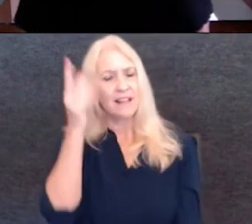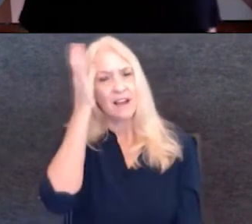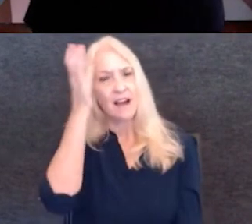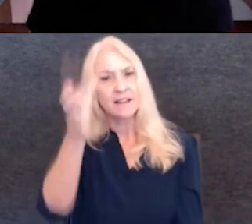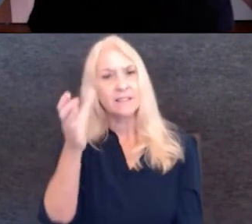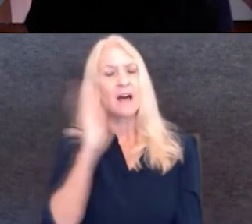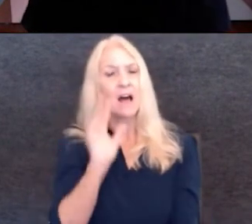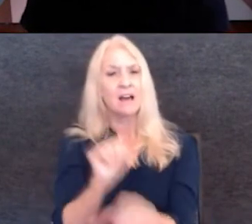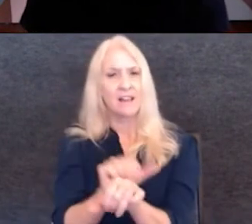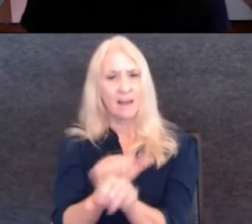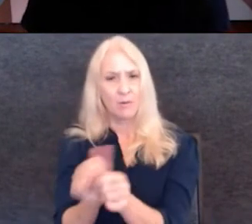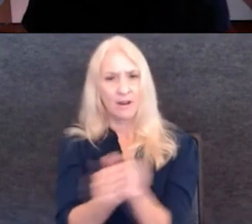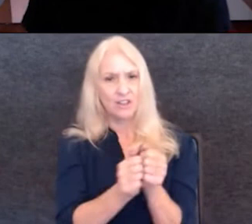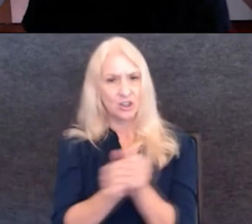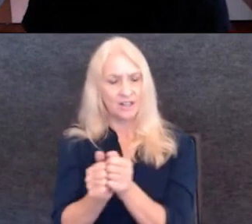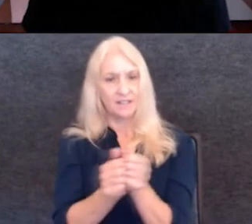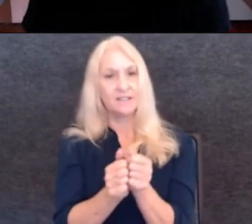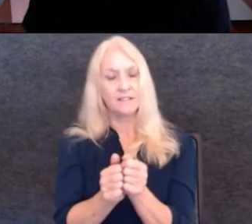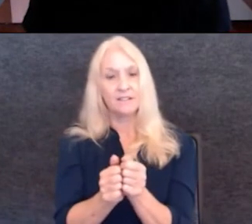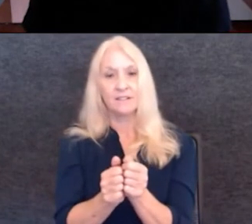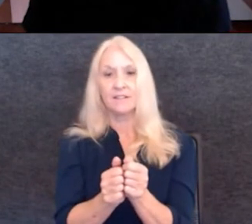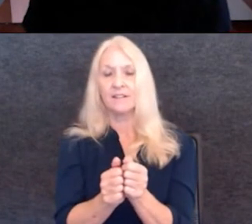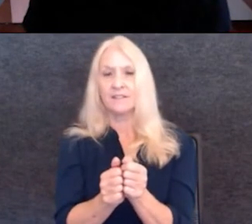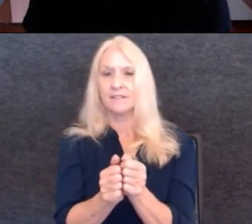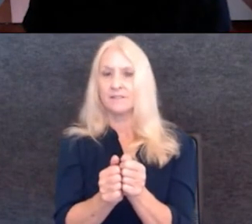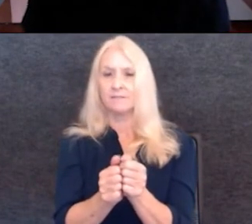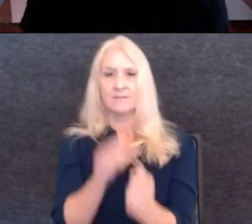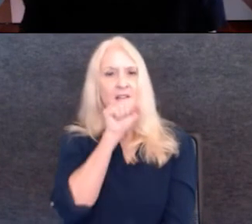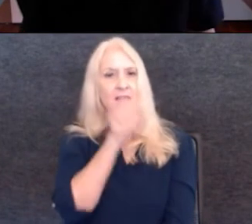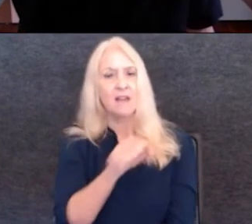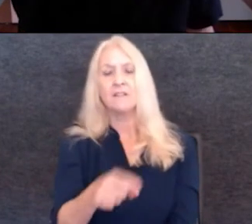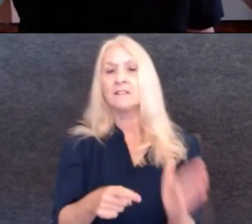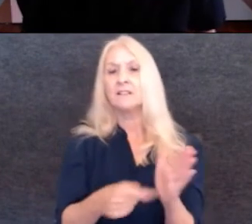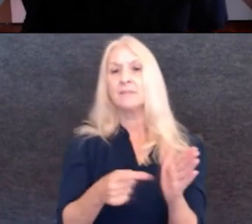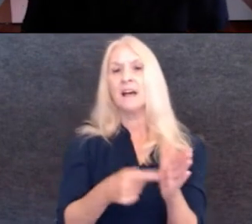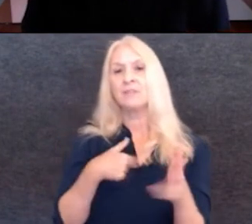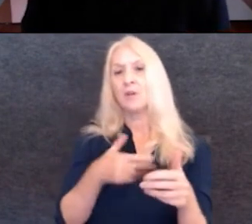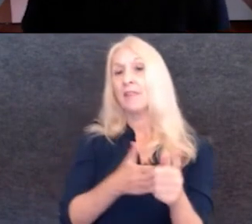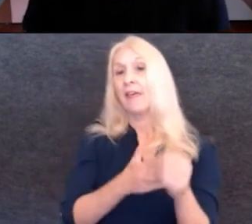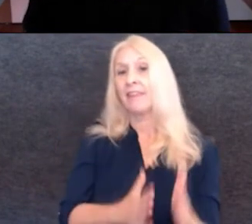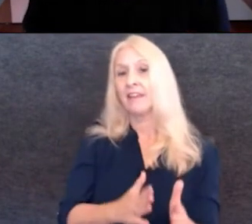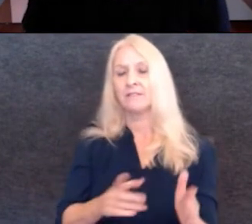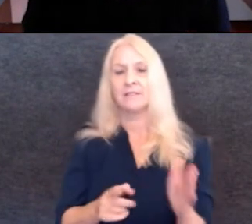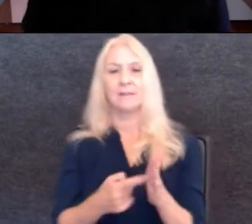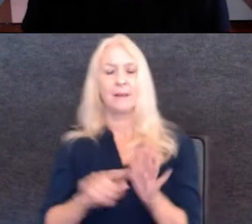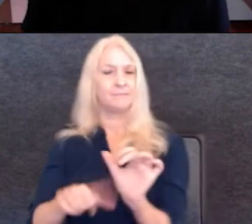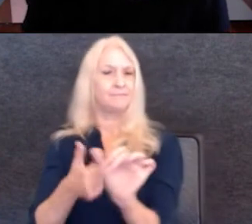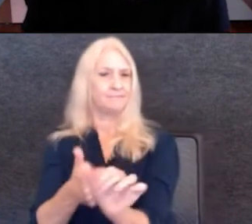of collaboration. And that has, and I love what you said, that sometimes you're the orchestra leader and sometimes you're not.